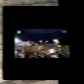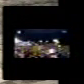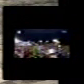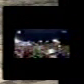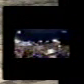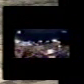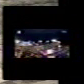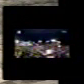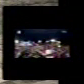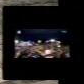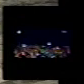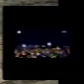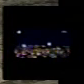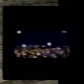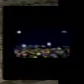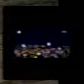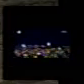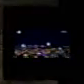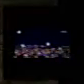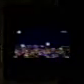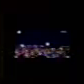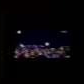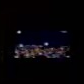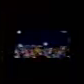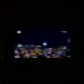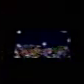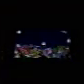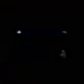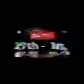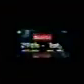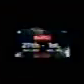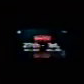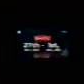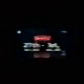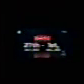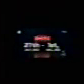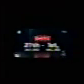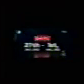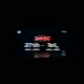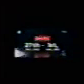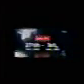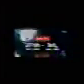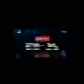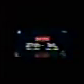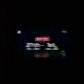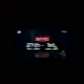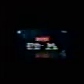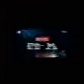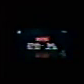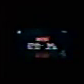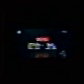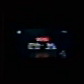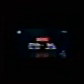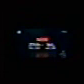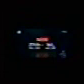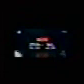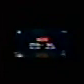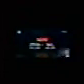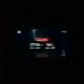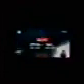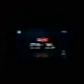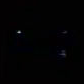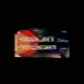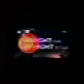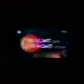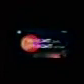The Lord will be upon you. The power of the Lord will be upon you. In the mighty name of Jesus. Oh Lord God of